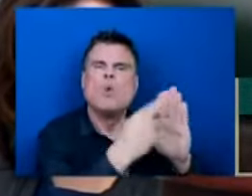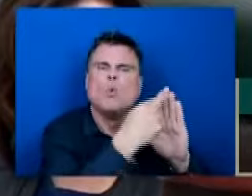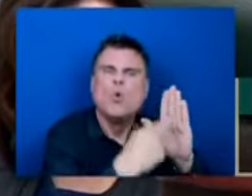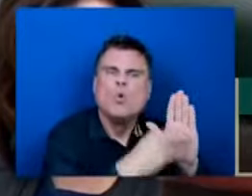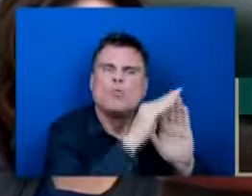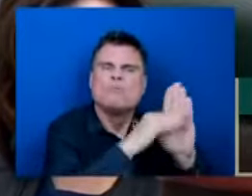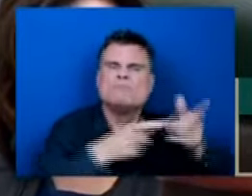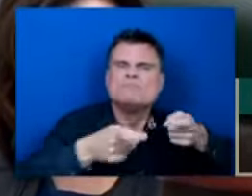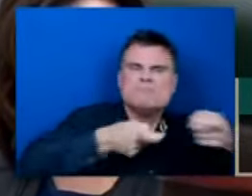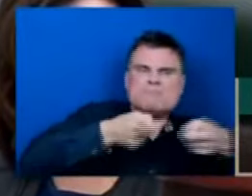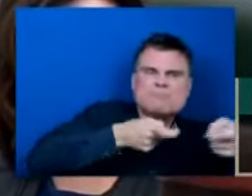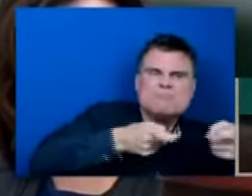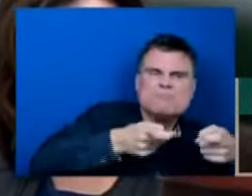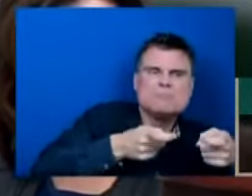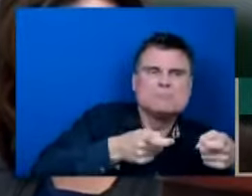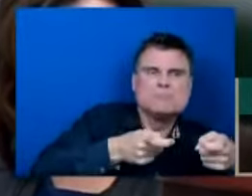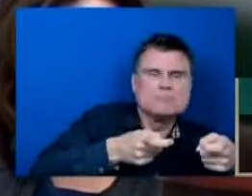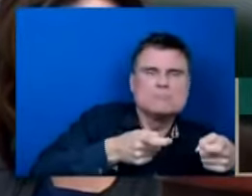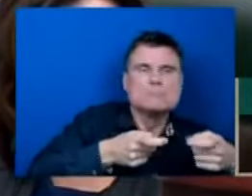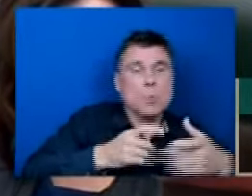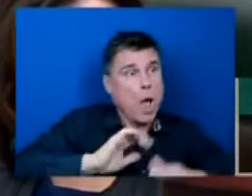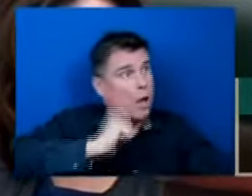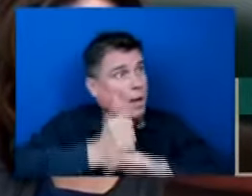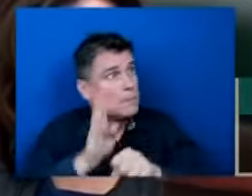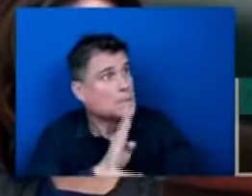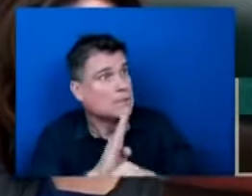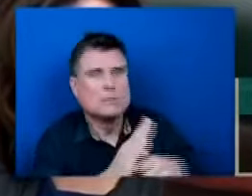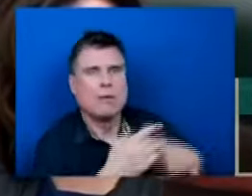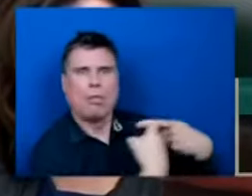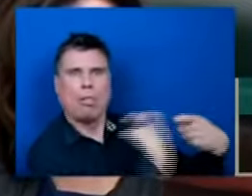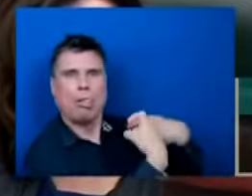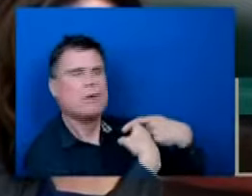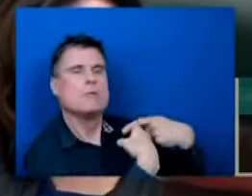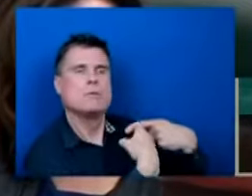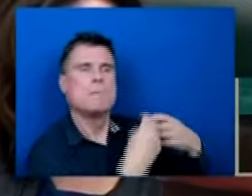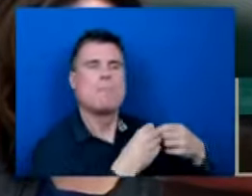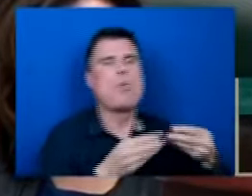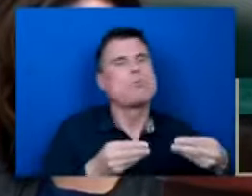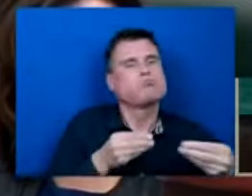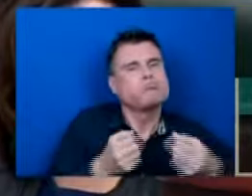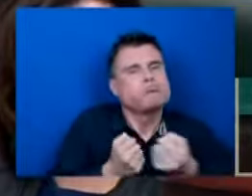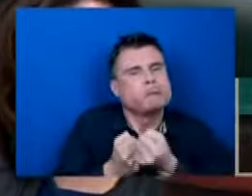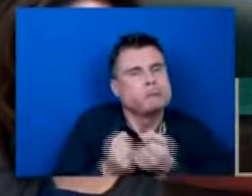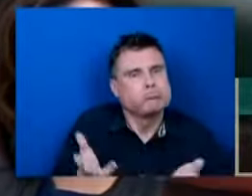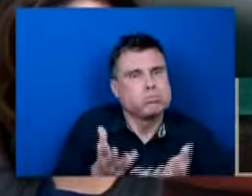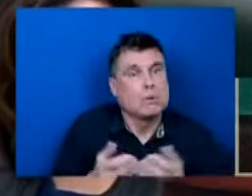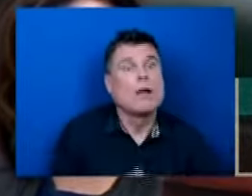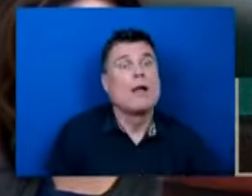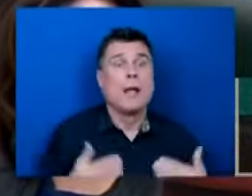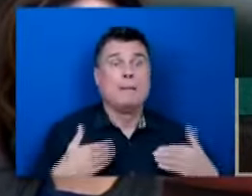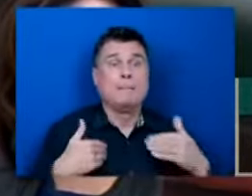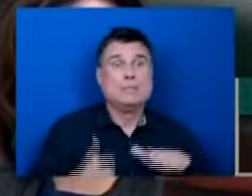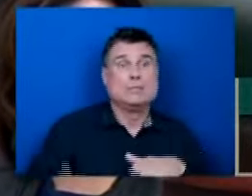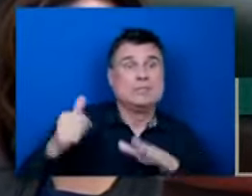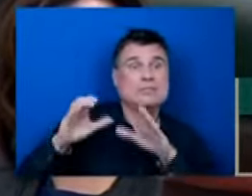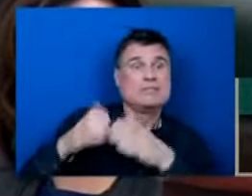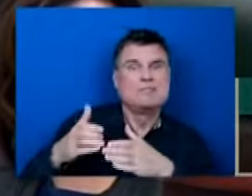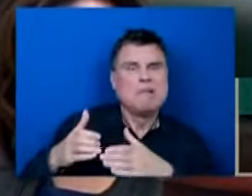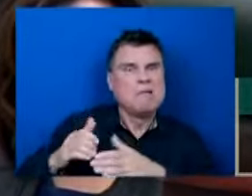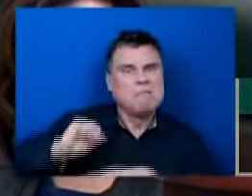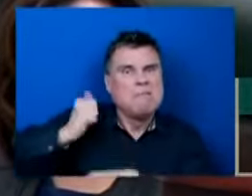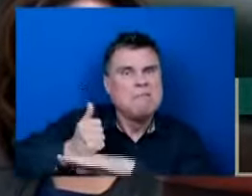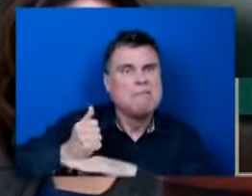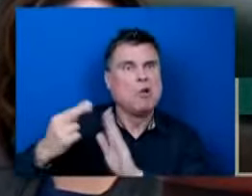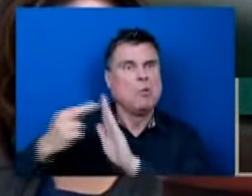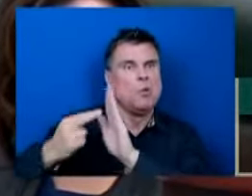Mr. Speaker, it is for this reason, led by the Minister of Red Tape Reduction, we have intentionally and persistently worked to modernize